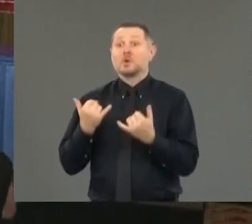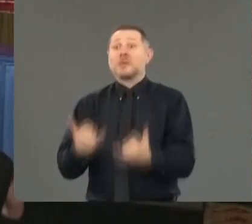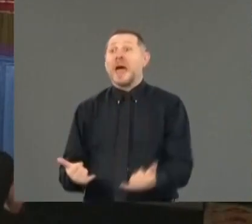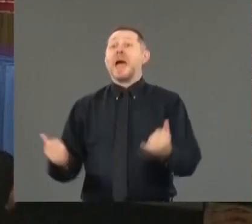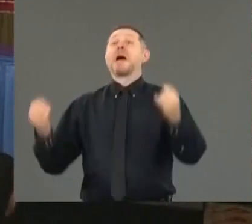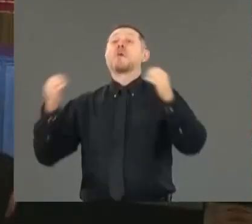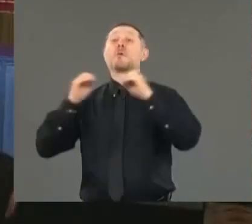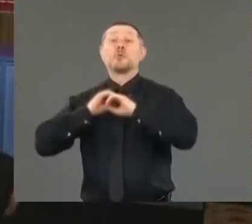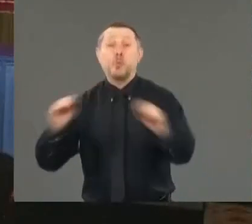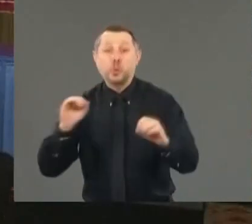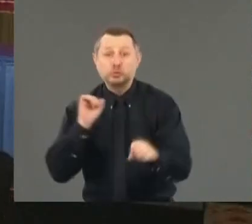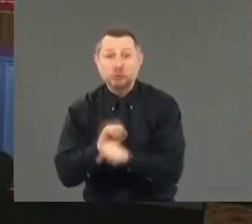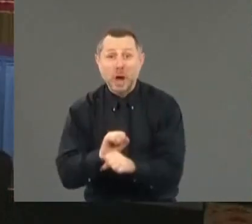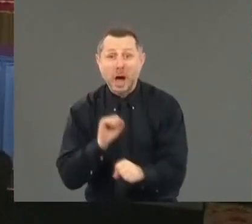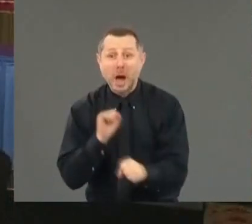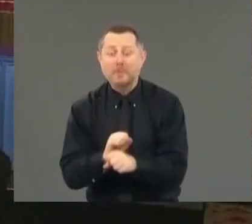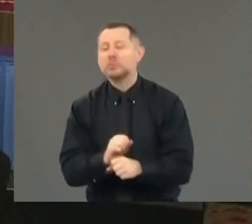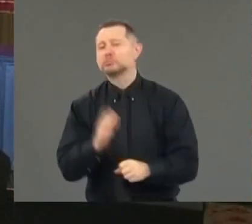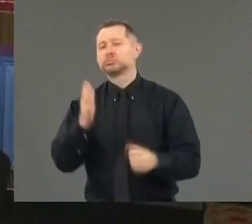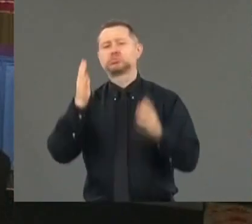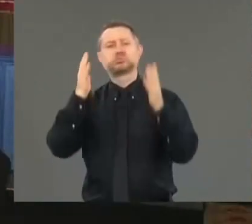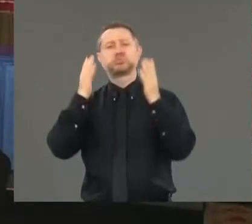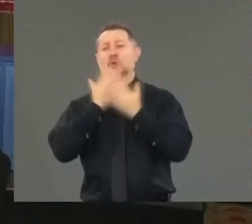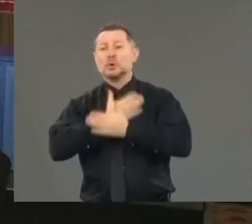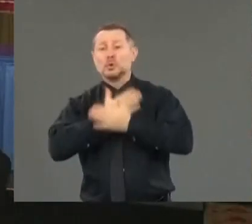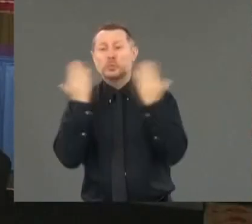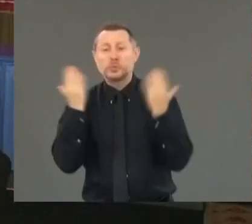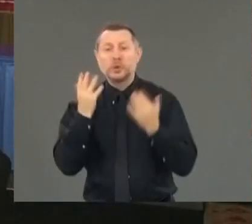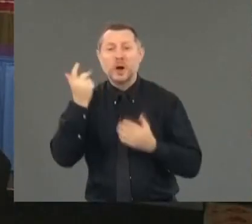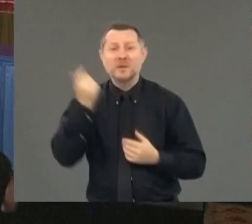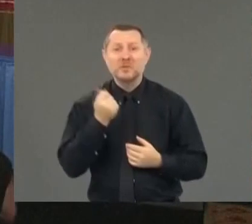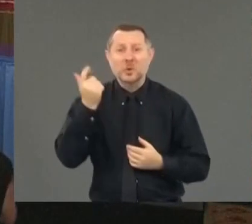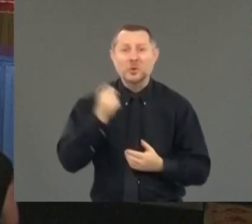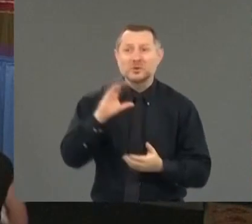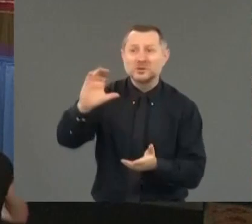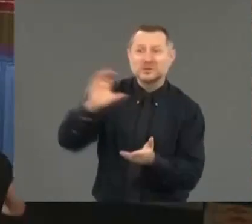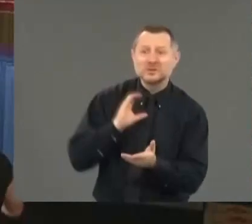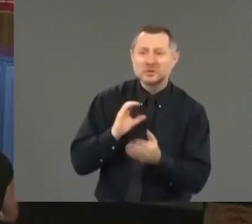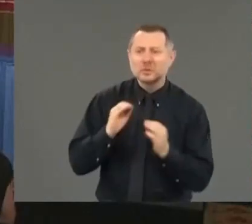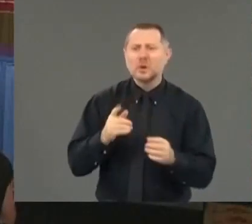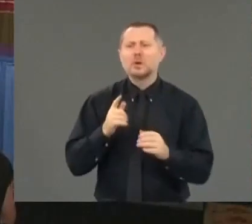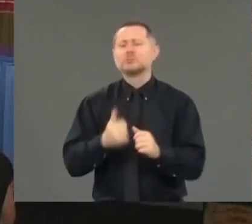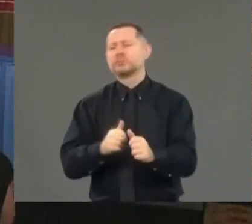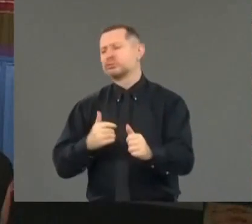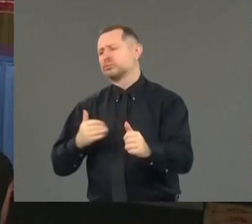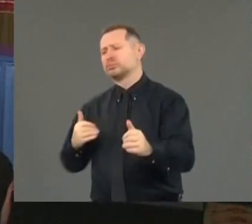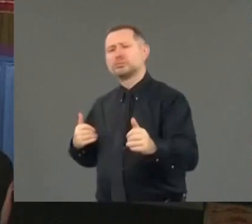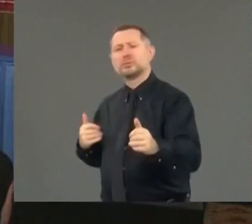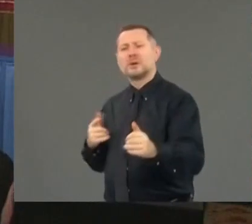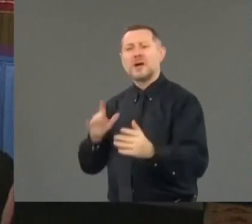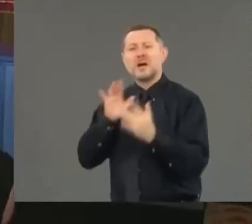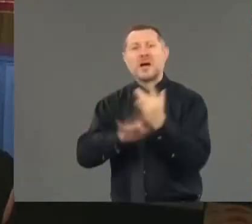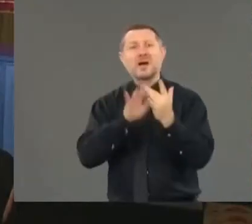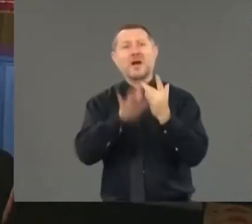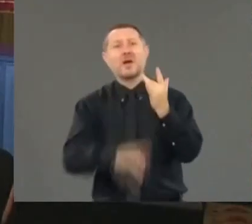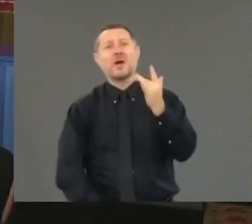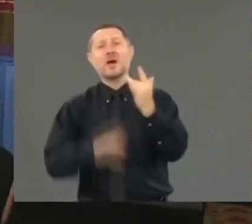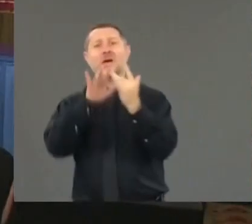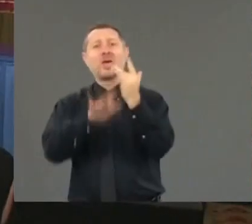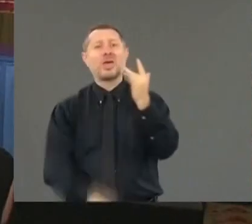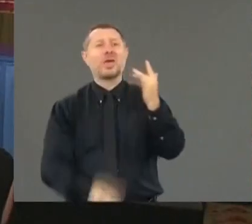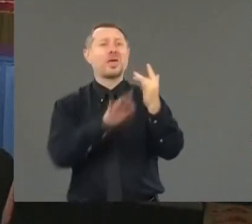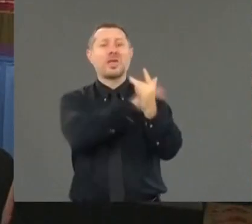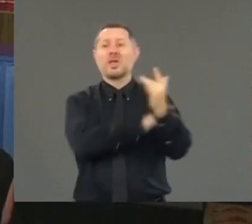out of work. Now our unemployment system is backed up. They can't get through. So they don't